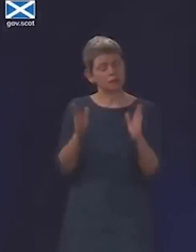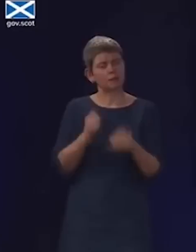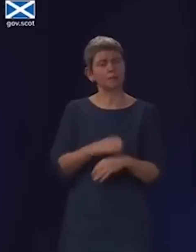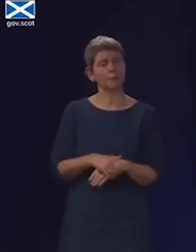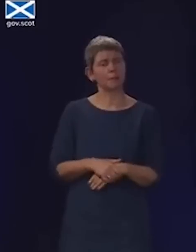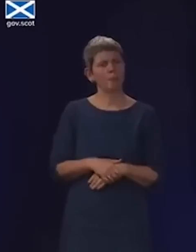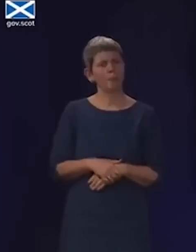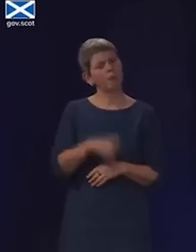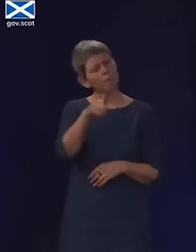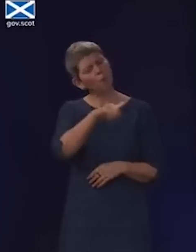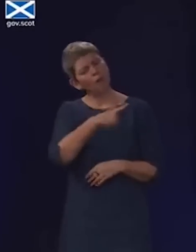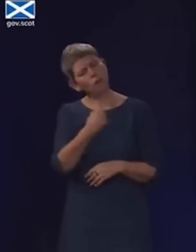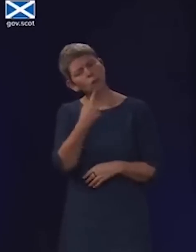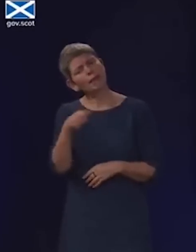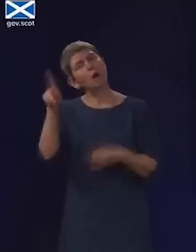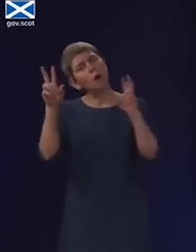did you say that?